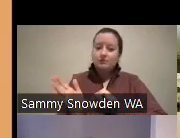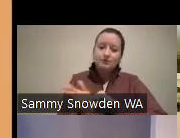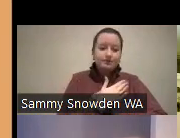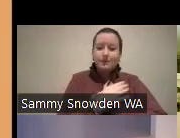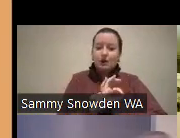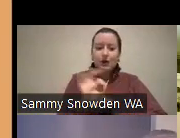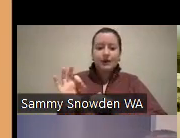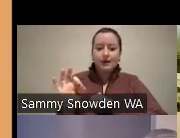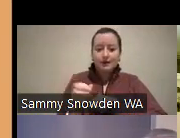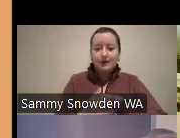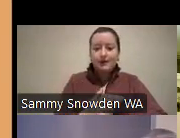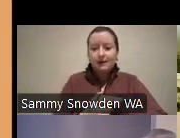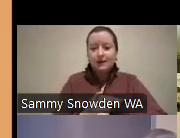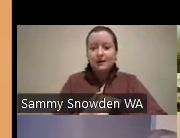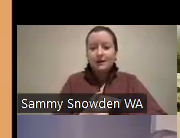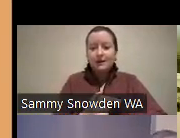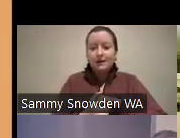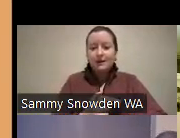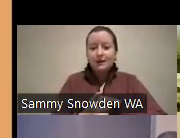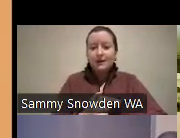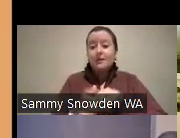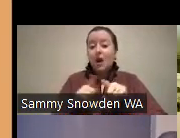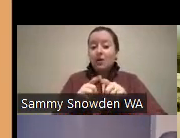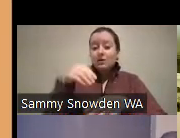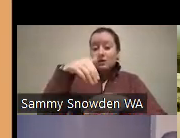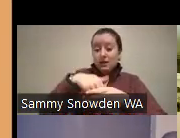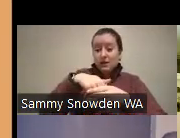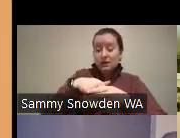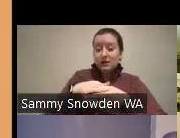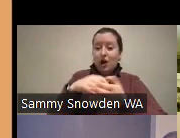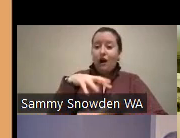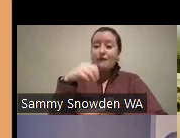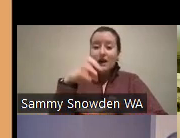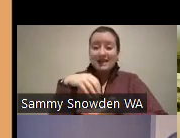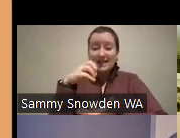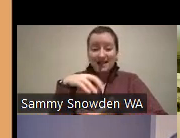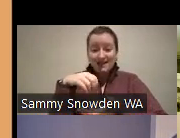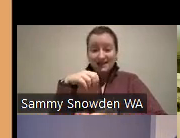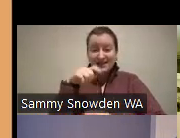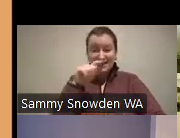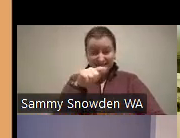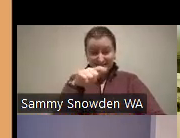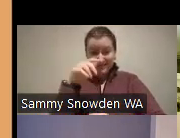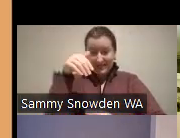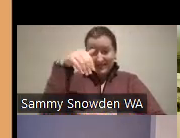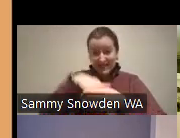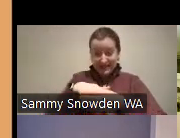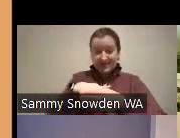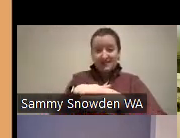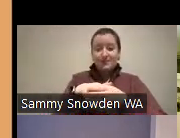frankincense, so it's an amazing way to take frankincense for internal health, the clove oil, thyme essential